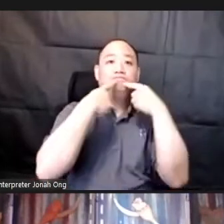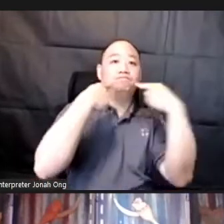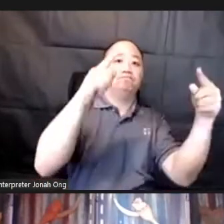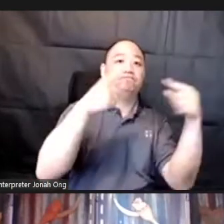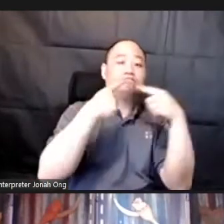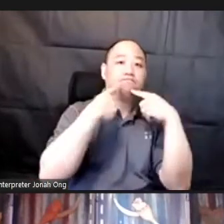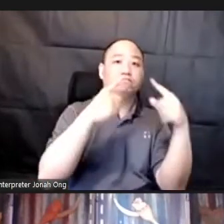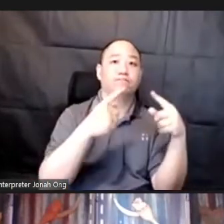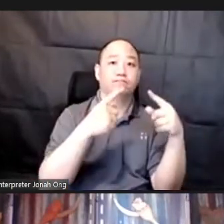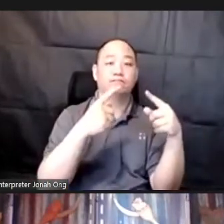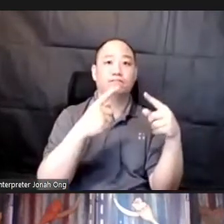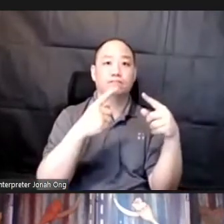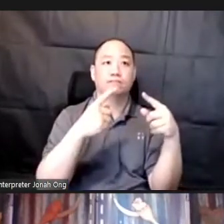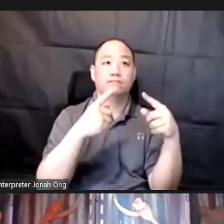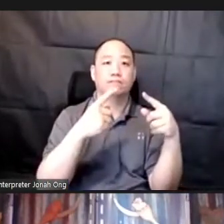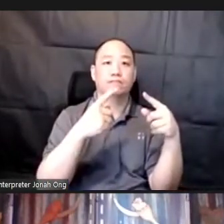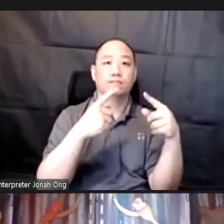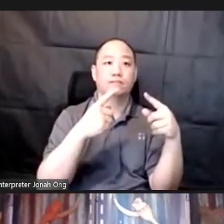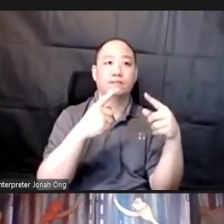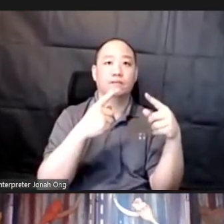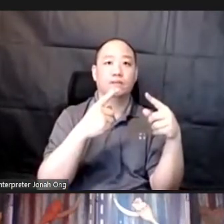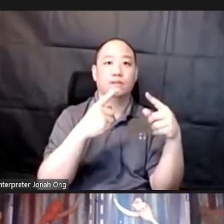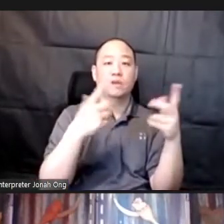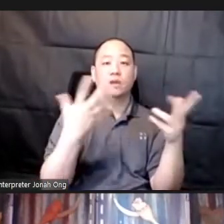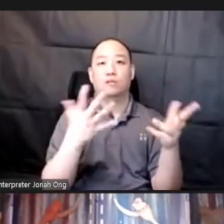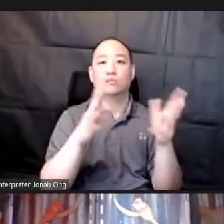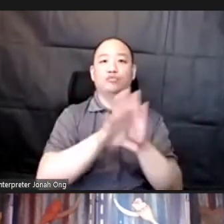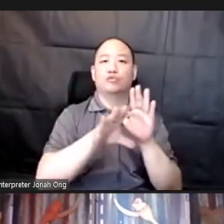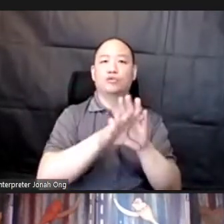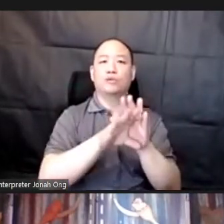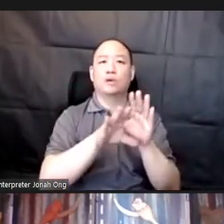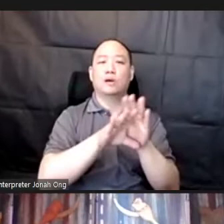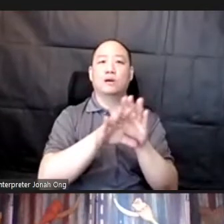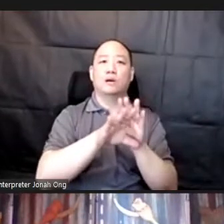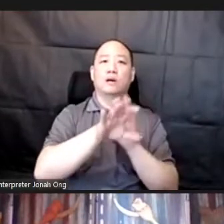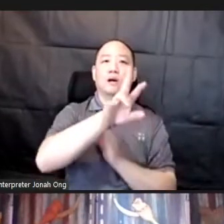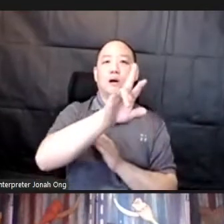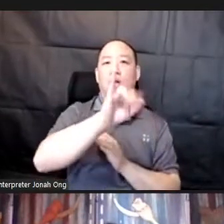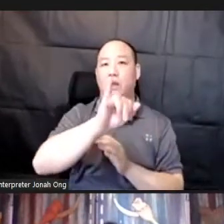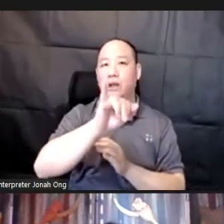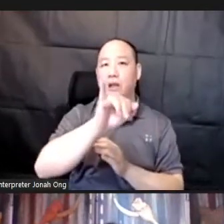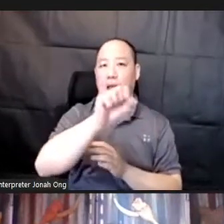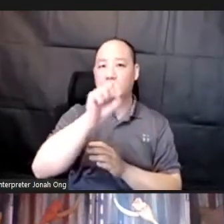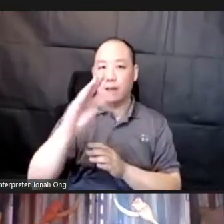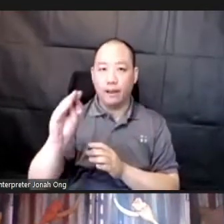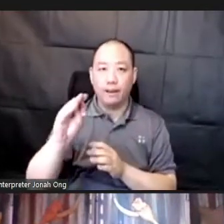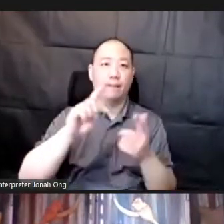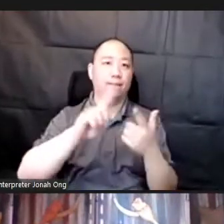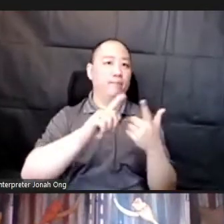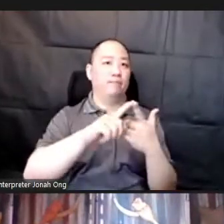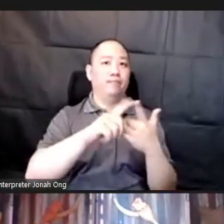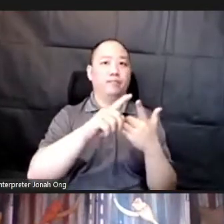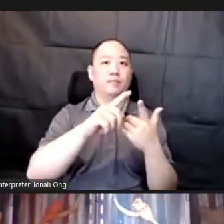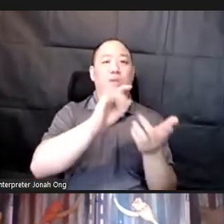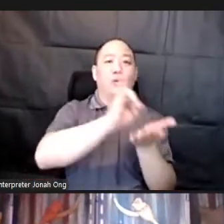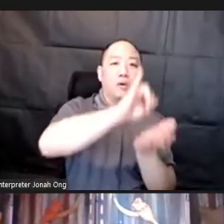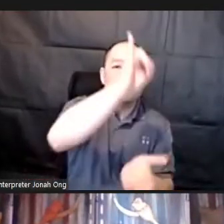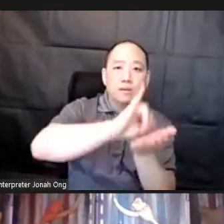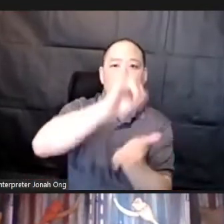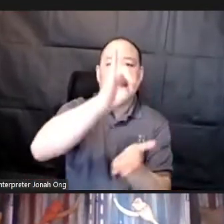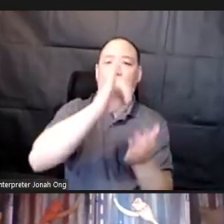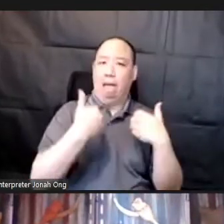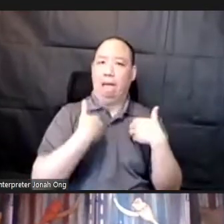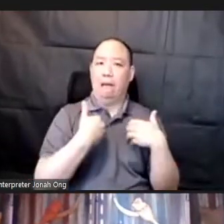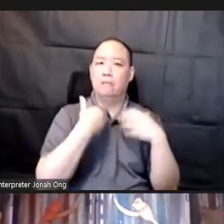education, because there are institutions such as MRSMs, there are institutions such as SVPs and UATMs that receive, you know, a lot of funding as